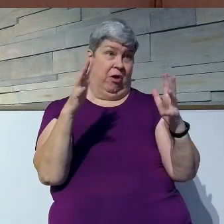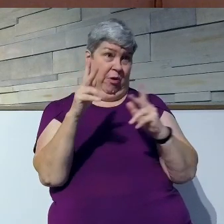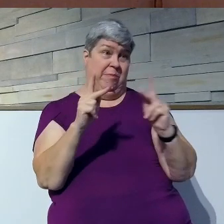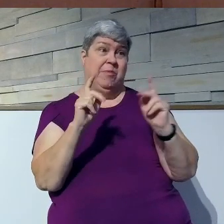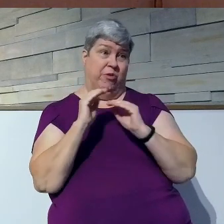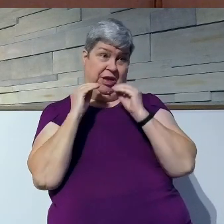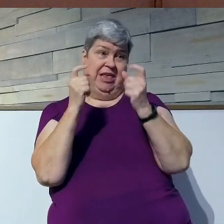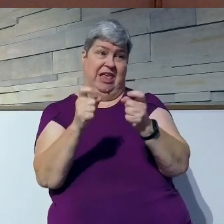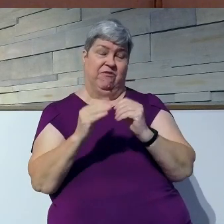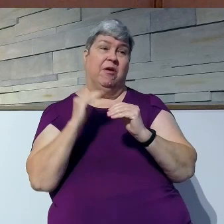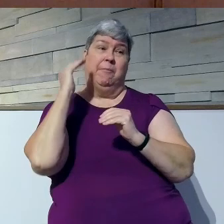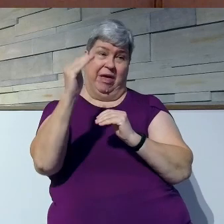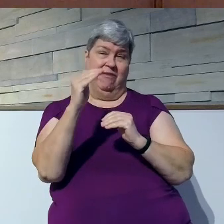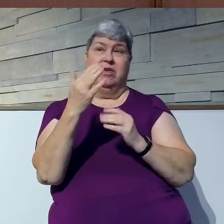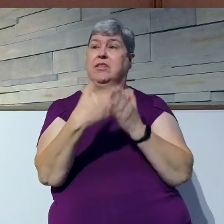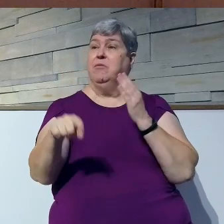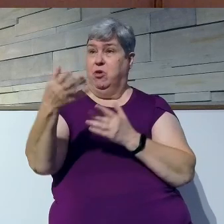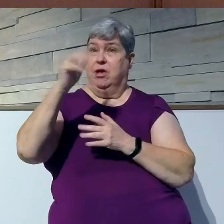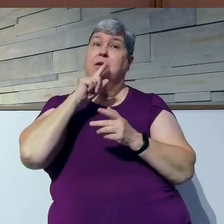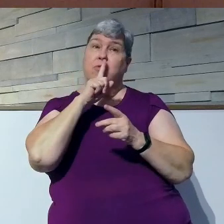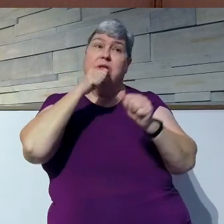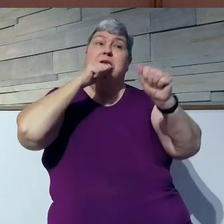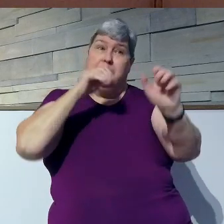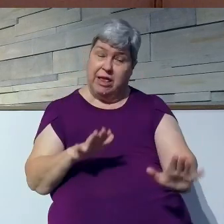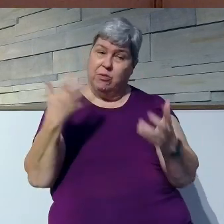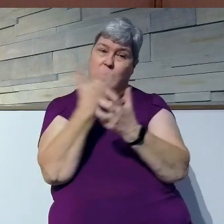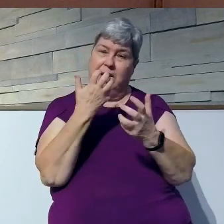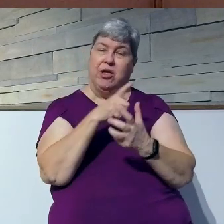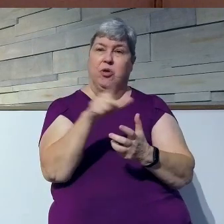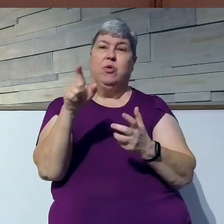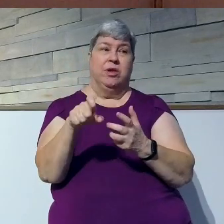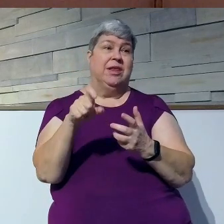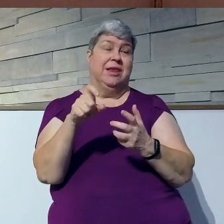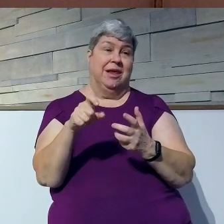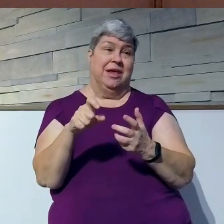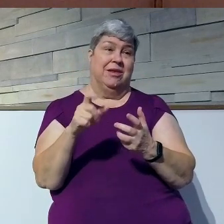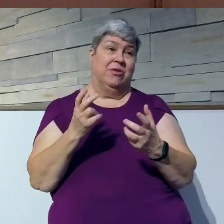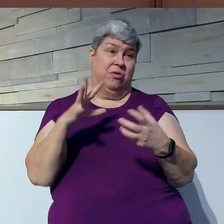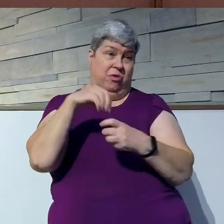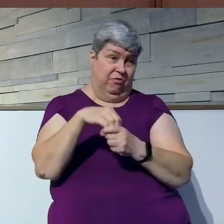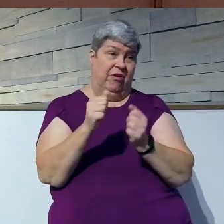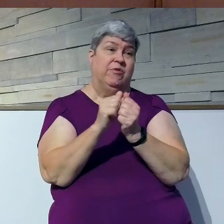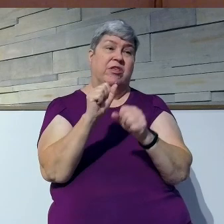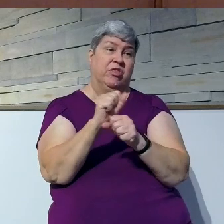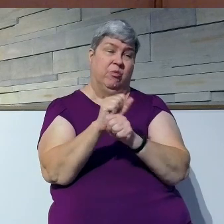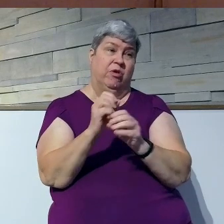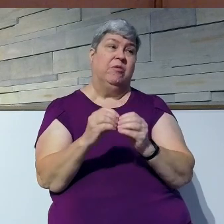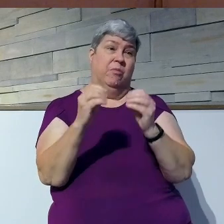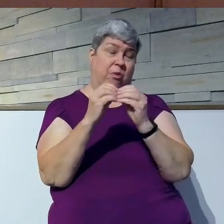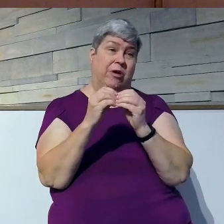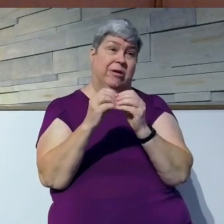folks who are giving more. And so some of you, God has really blessed. And so, yes, you need to join in the work even